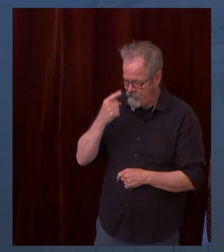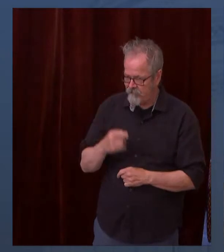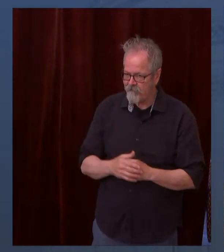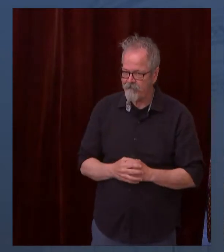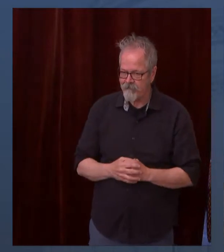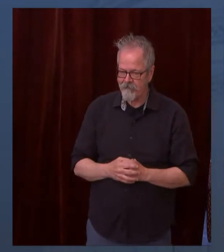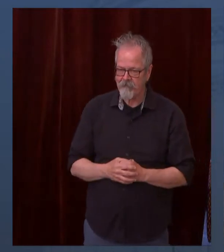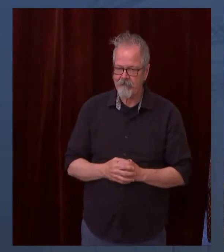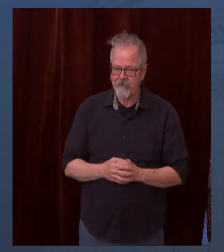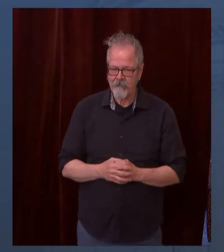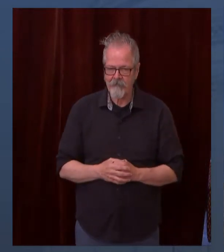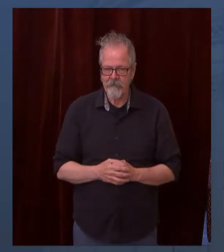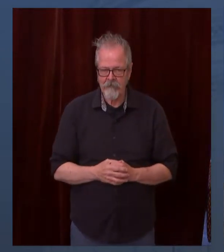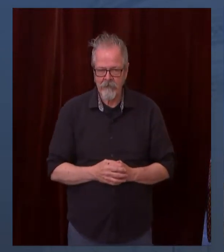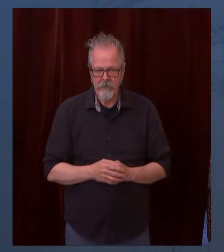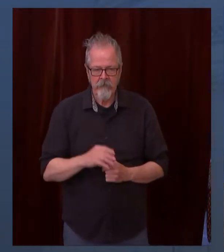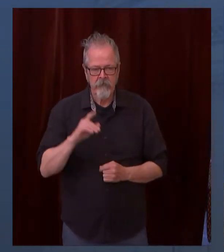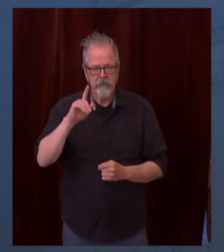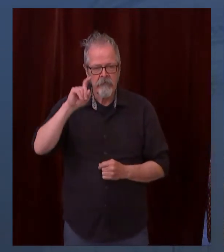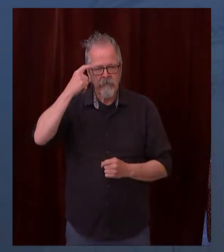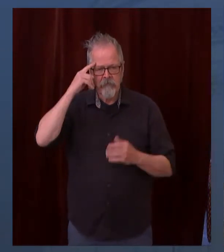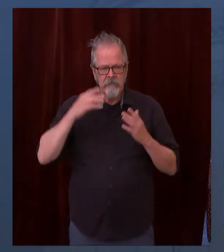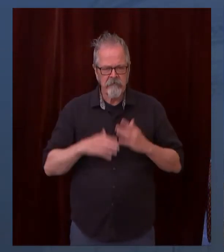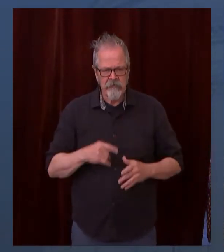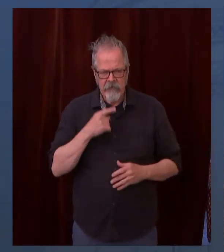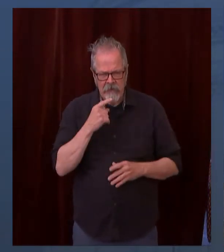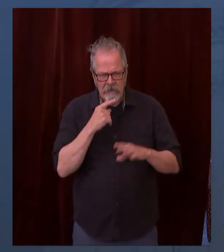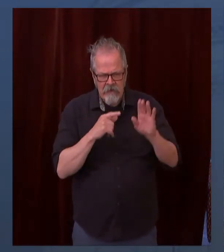Lacey, did you want to add anything?